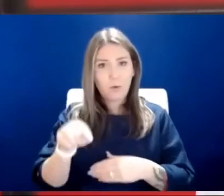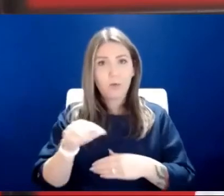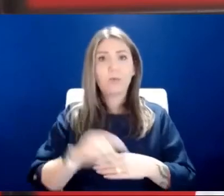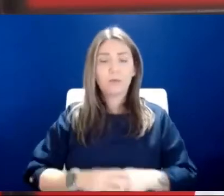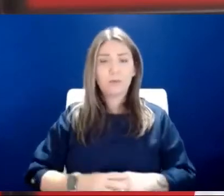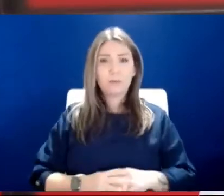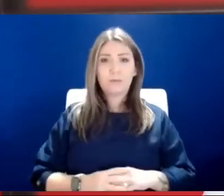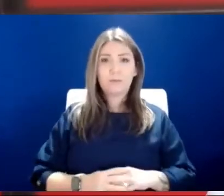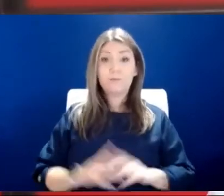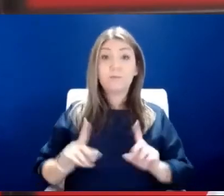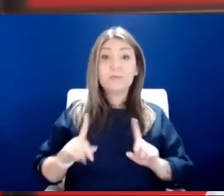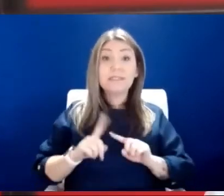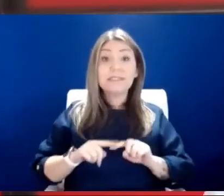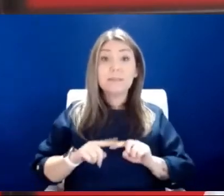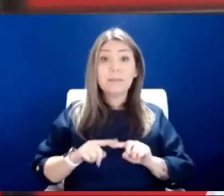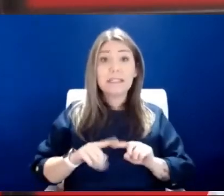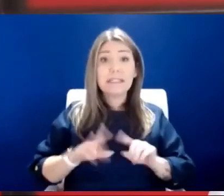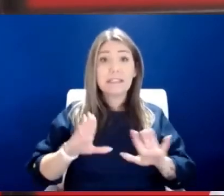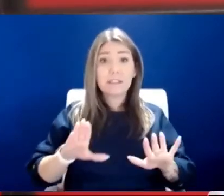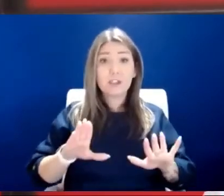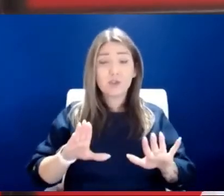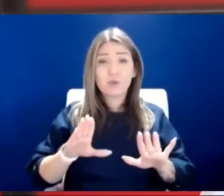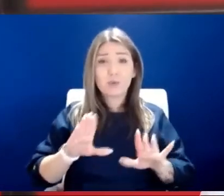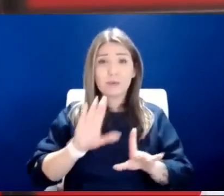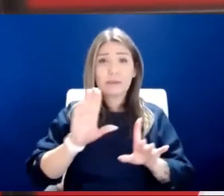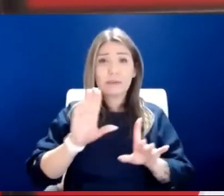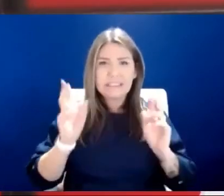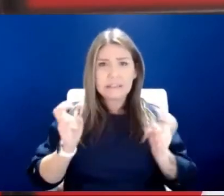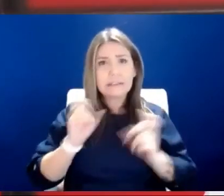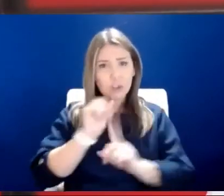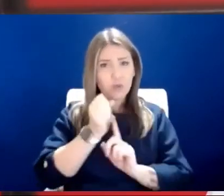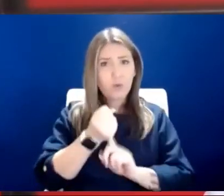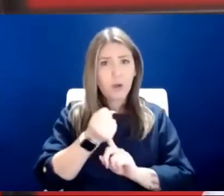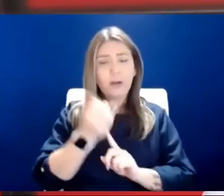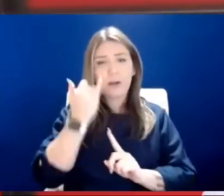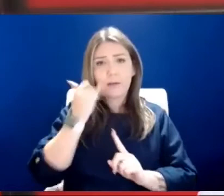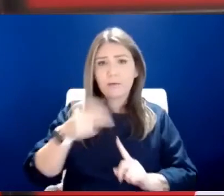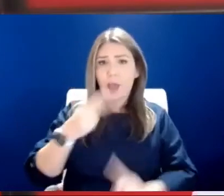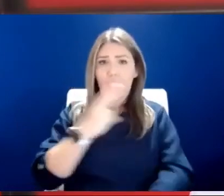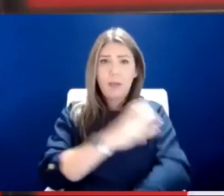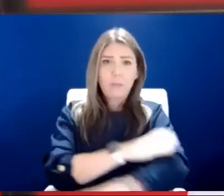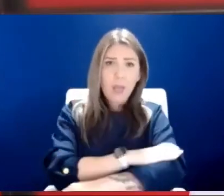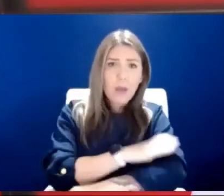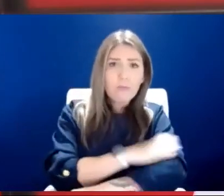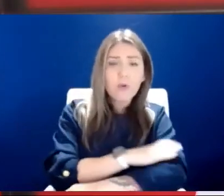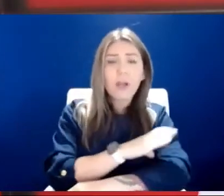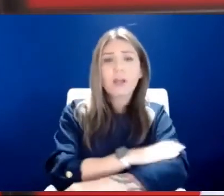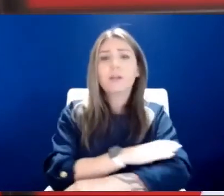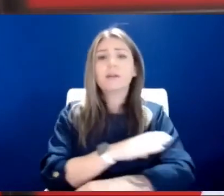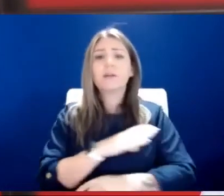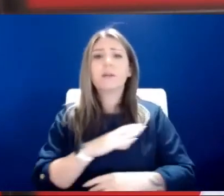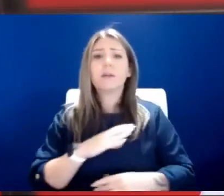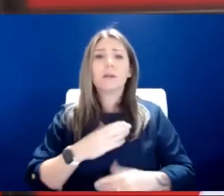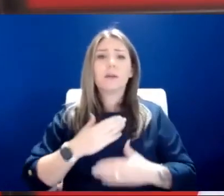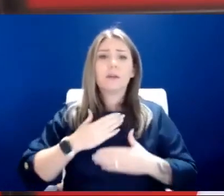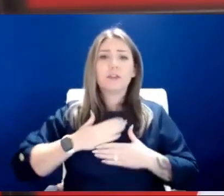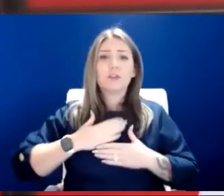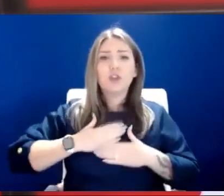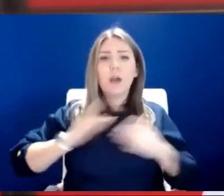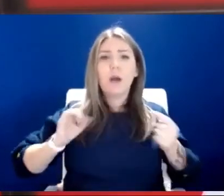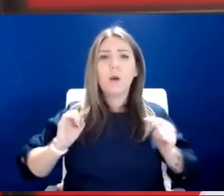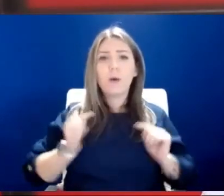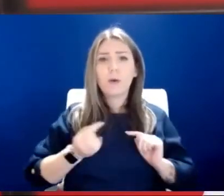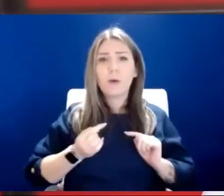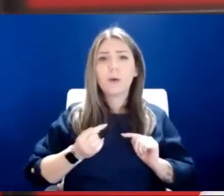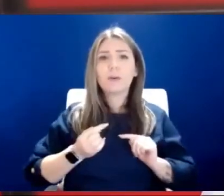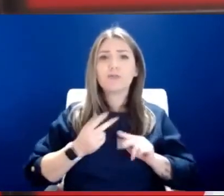depending on your cardiac condition, it is if you've got high blood pressure, if you're developing any chest pain, shortness of breath, which